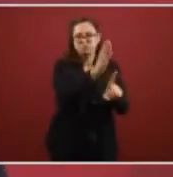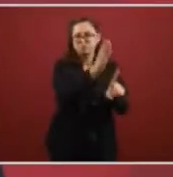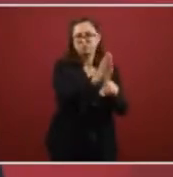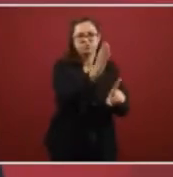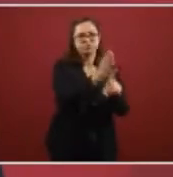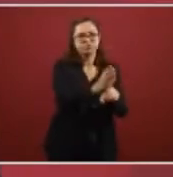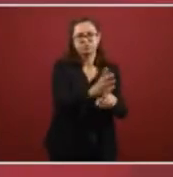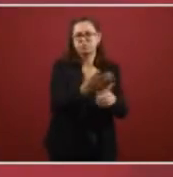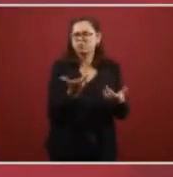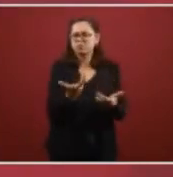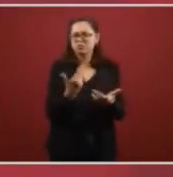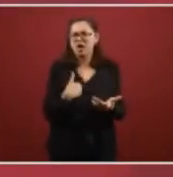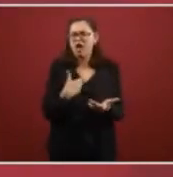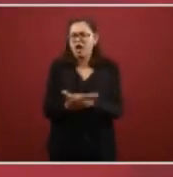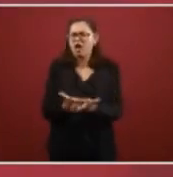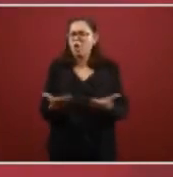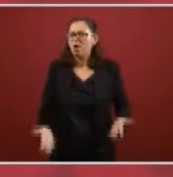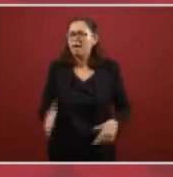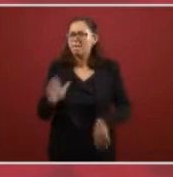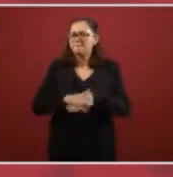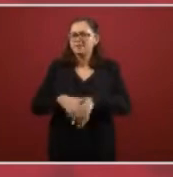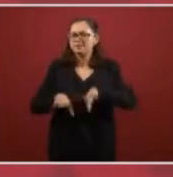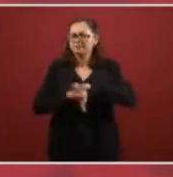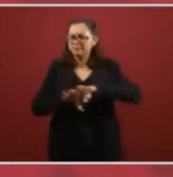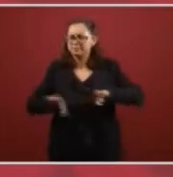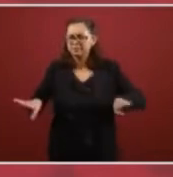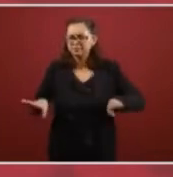Now it's more horizontal.